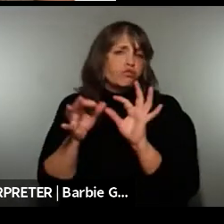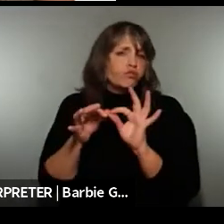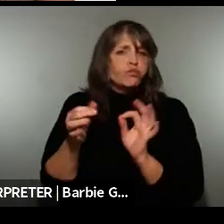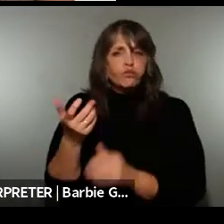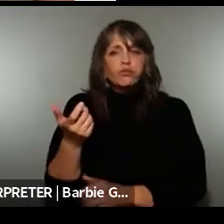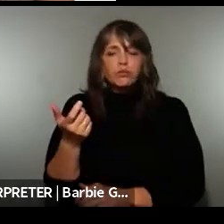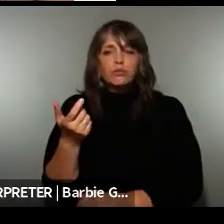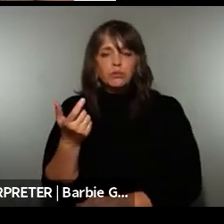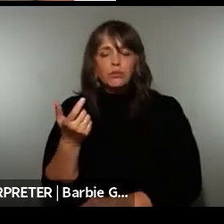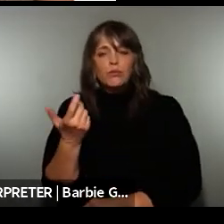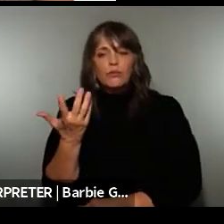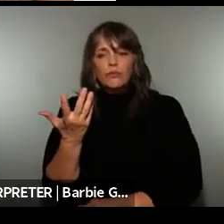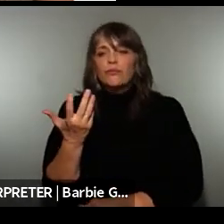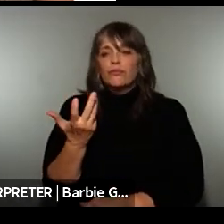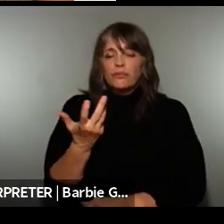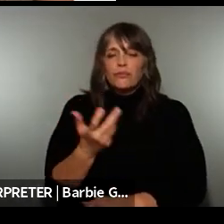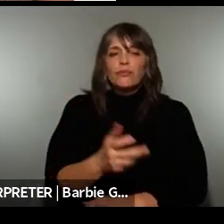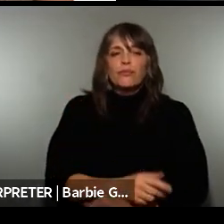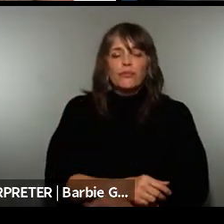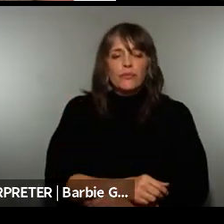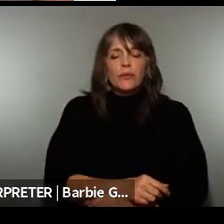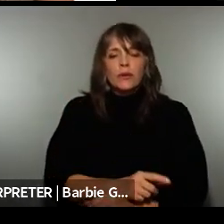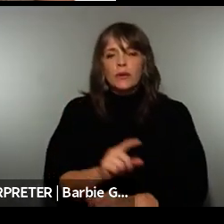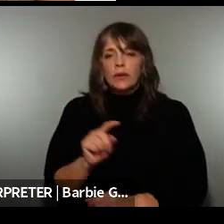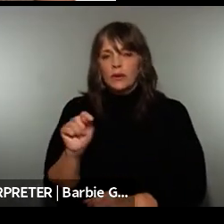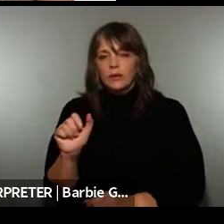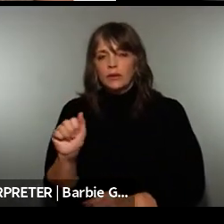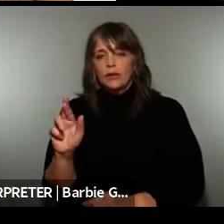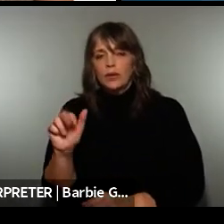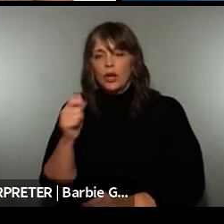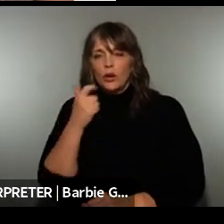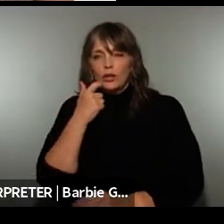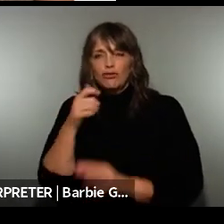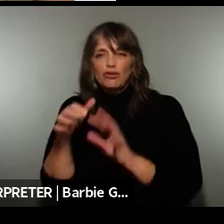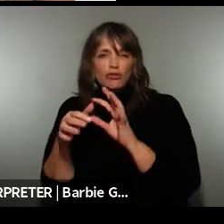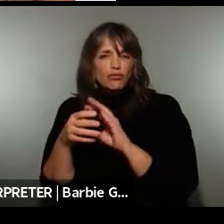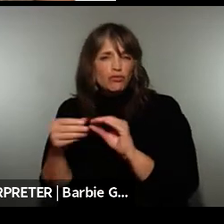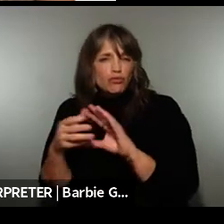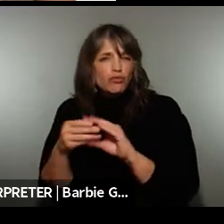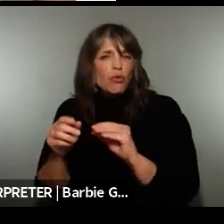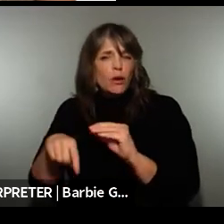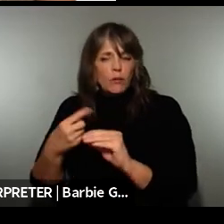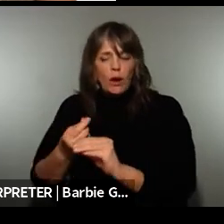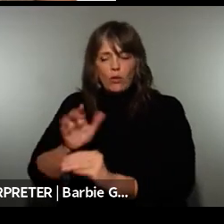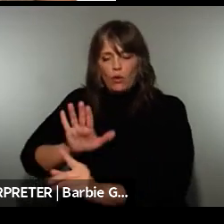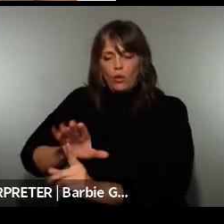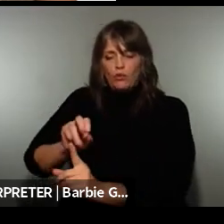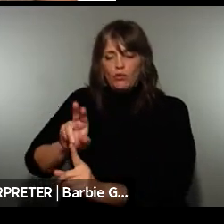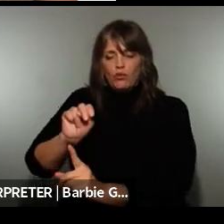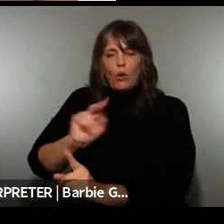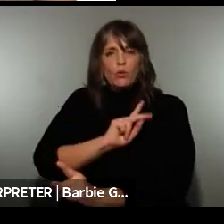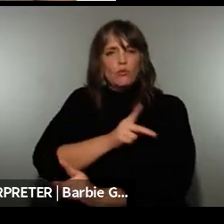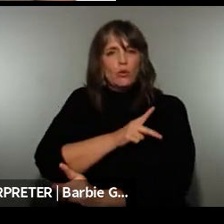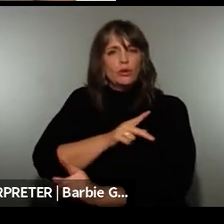to mention was Tara just sort of shared a story earlier about her own personal individual